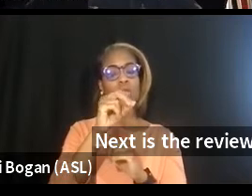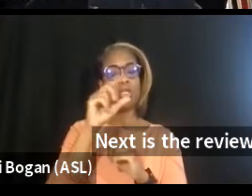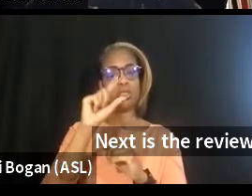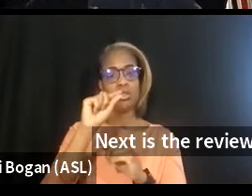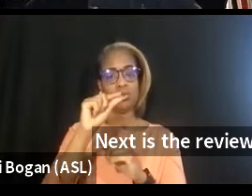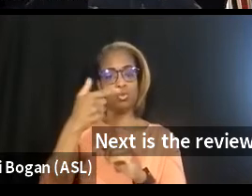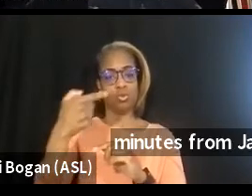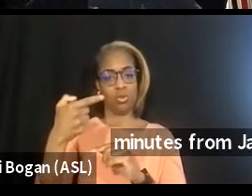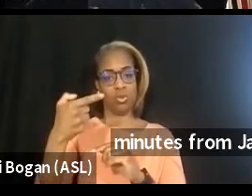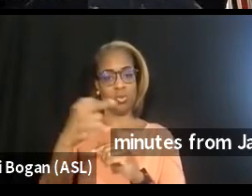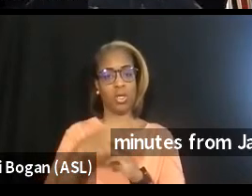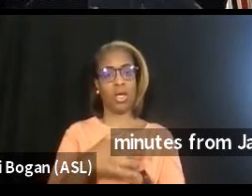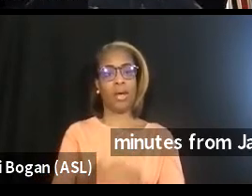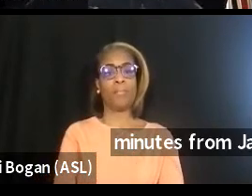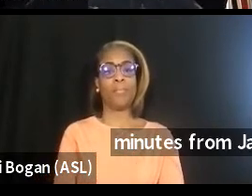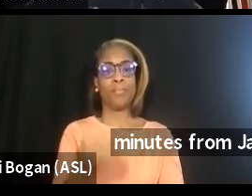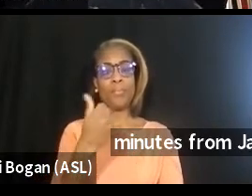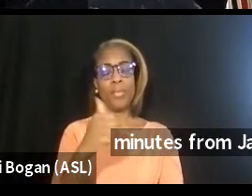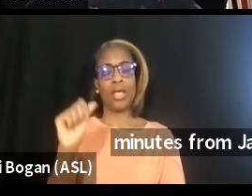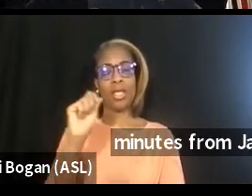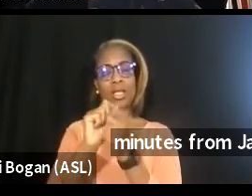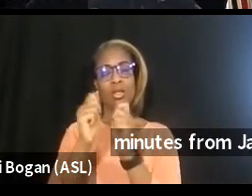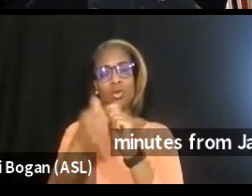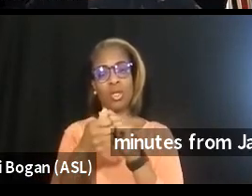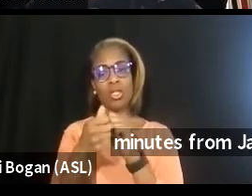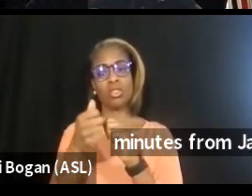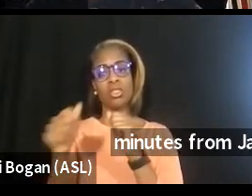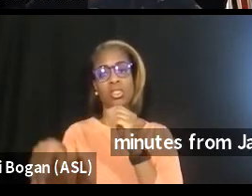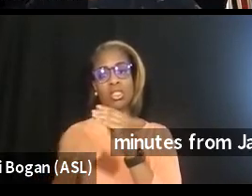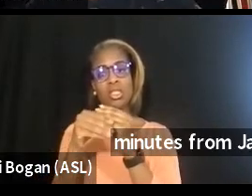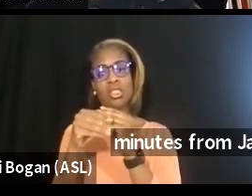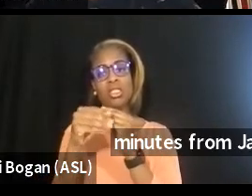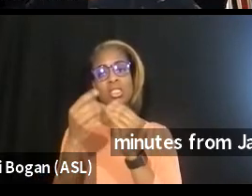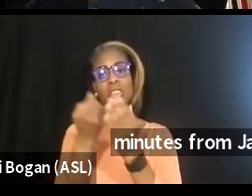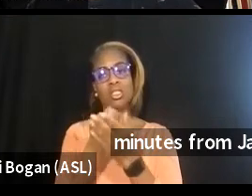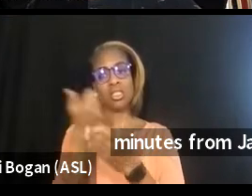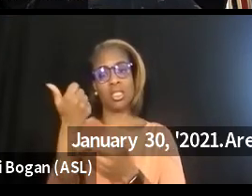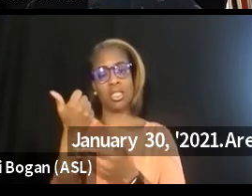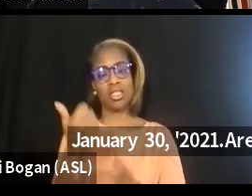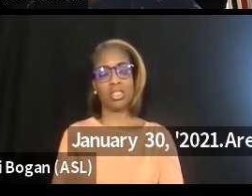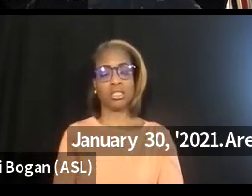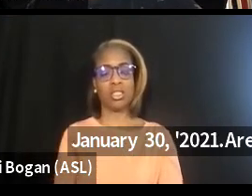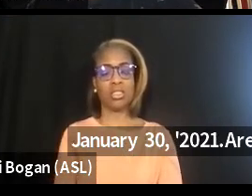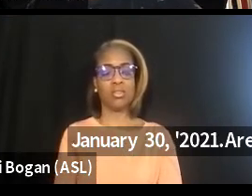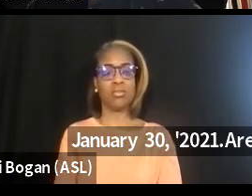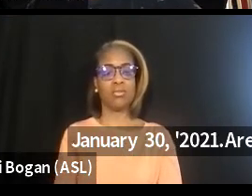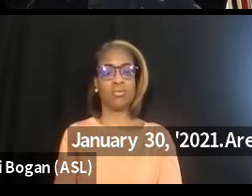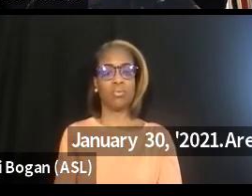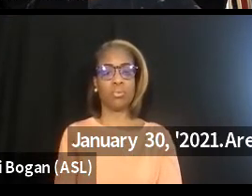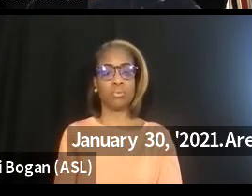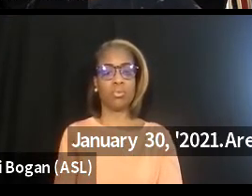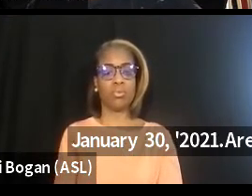January 30, 2021. Are there any corrections, additions, or deletions on that?